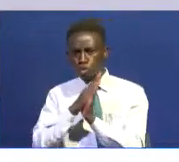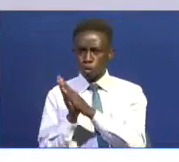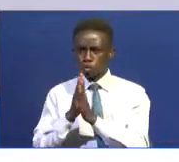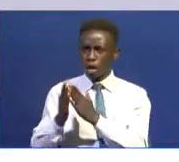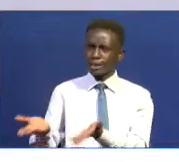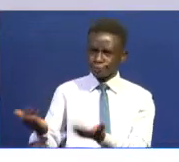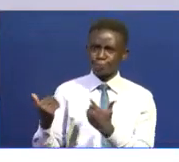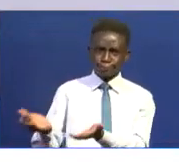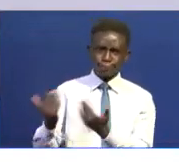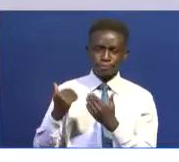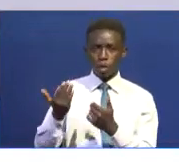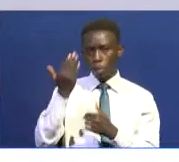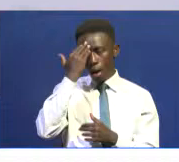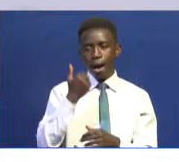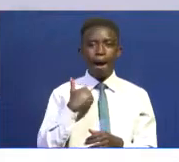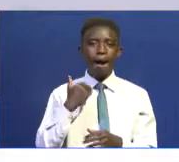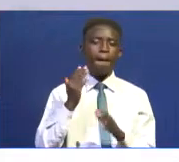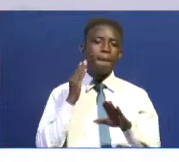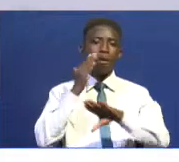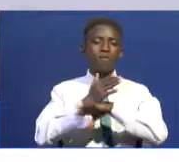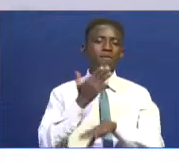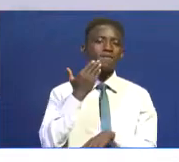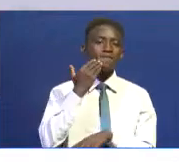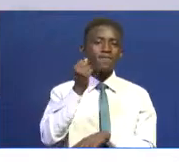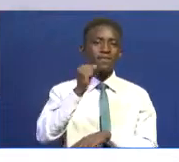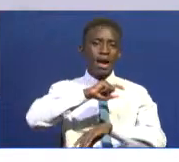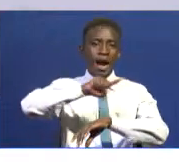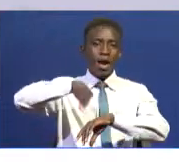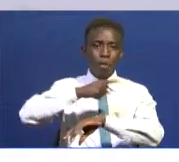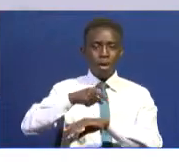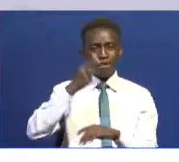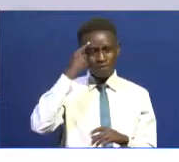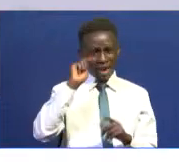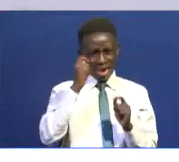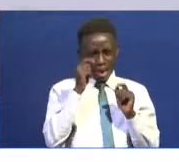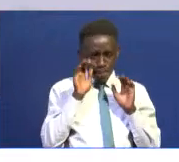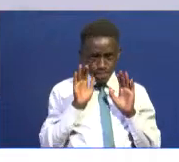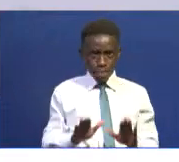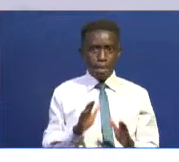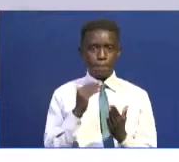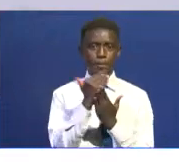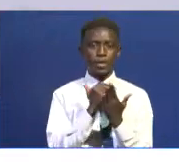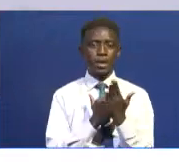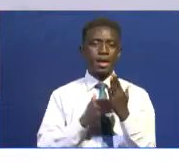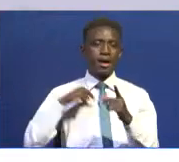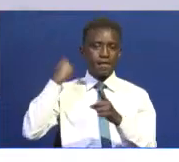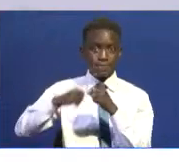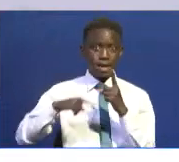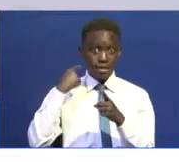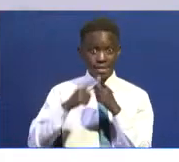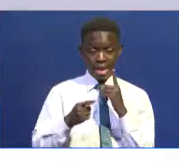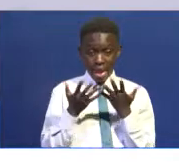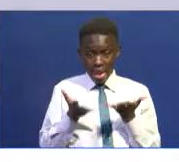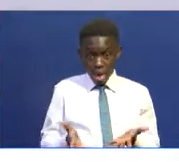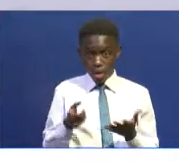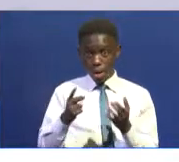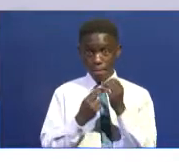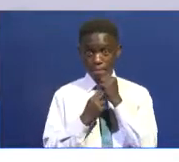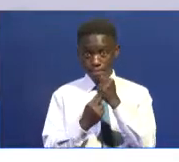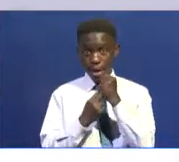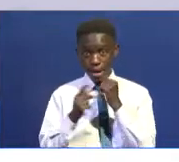more than 500 hours of local content every year. And the ability of this partnership will give